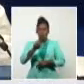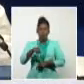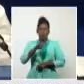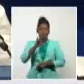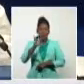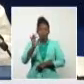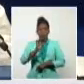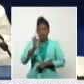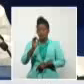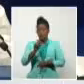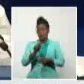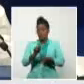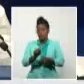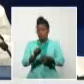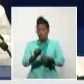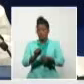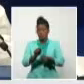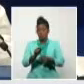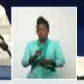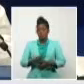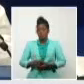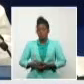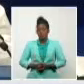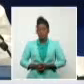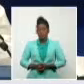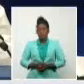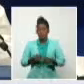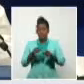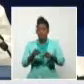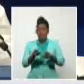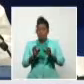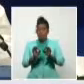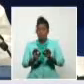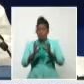these countries.